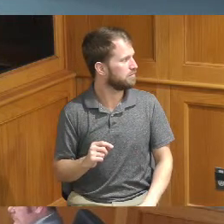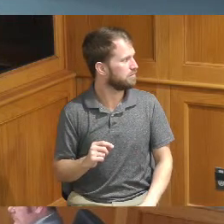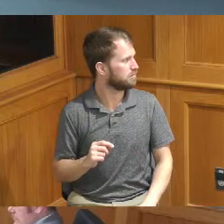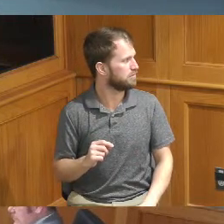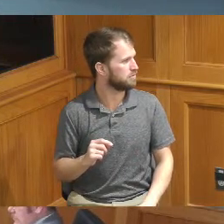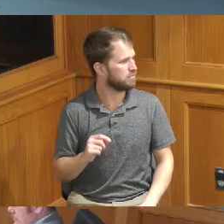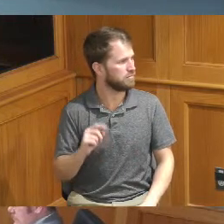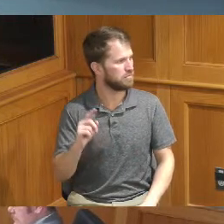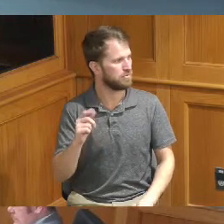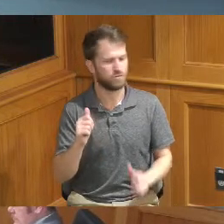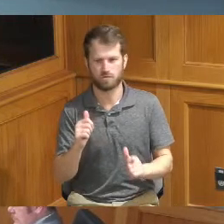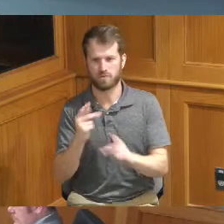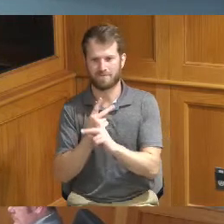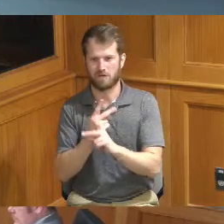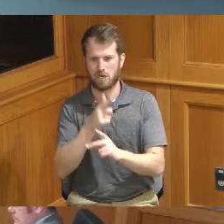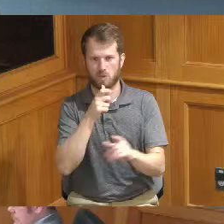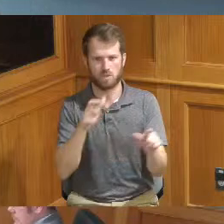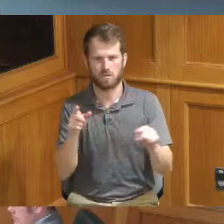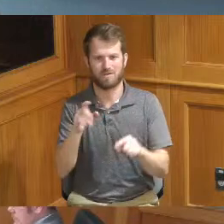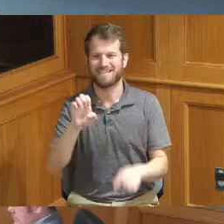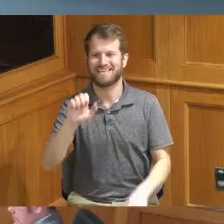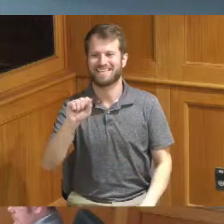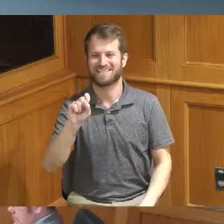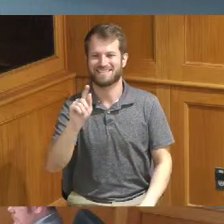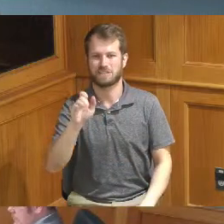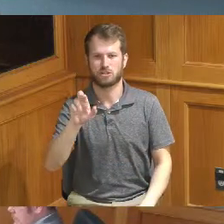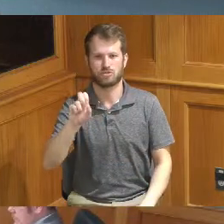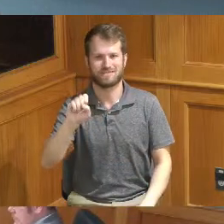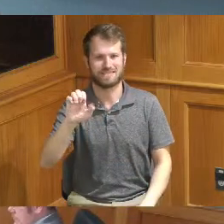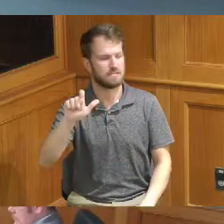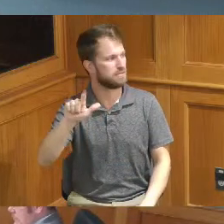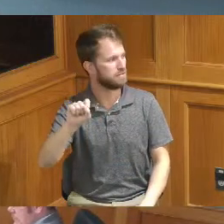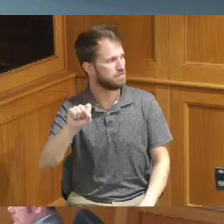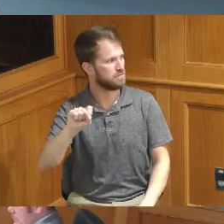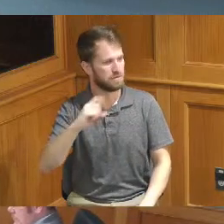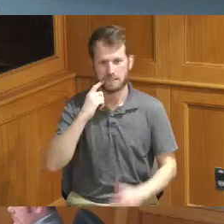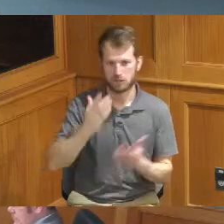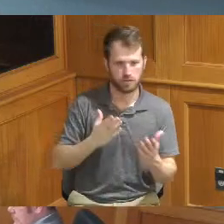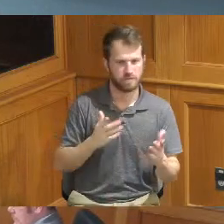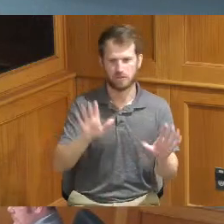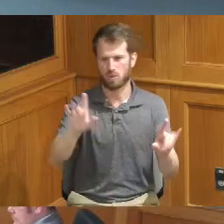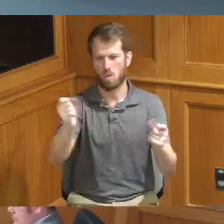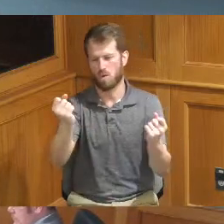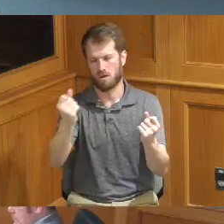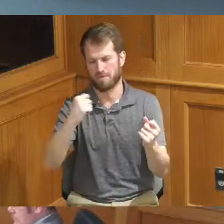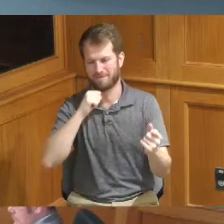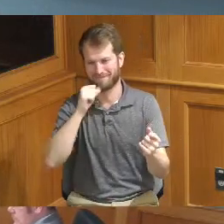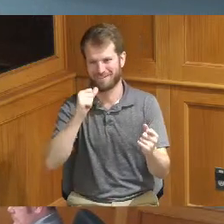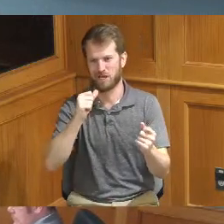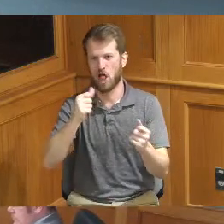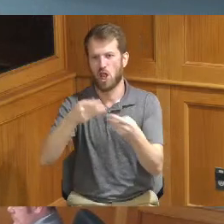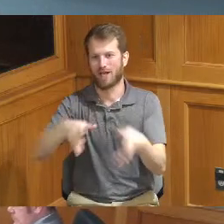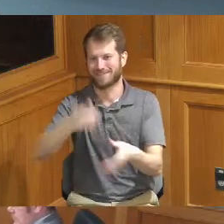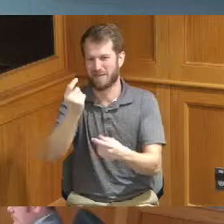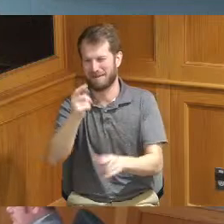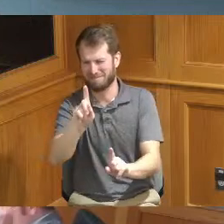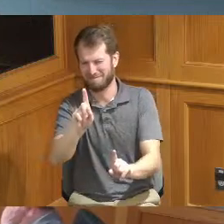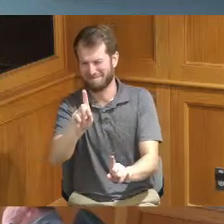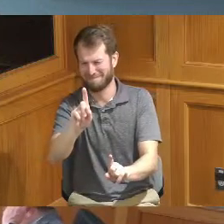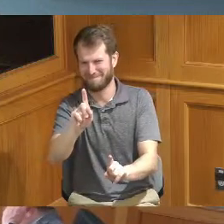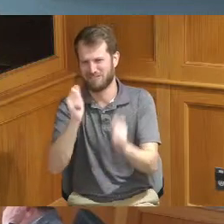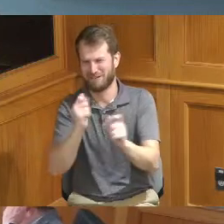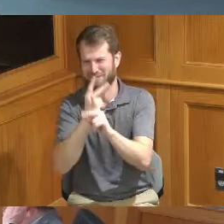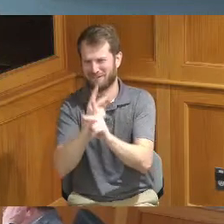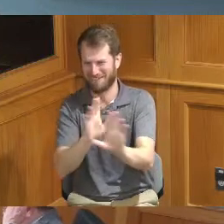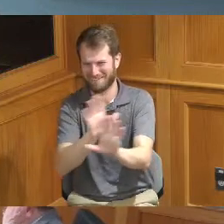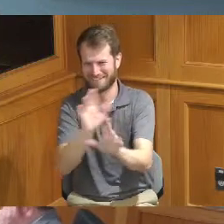Addiction Oh, services. I'm sorry, Easter Seals. No, addiction services. Where am I at? Hold on. Number 8. Let me get